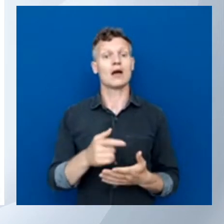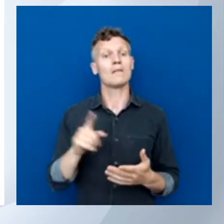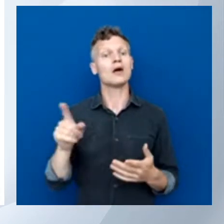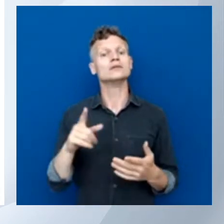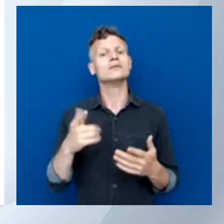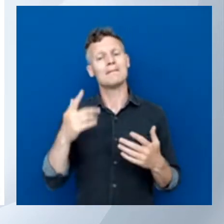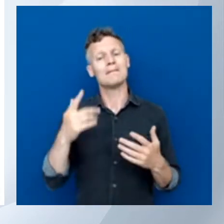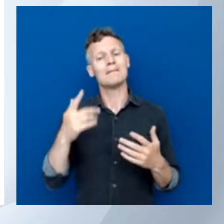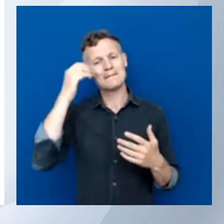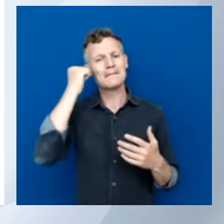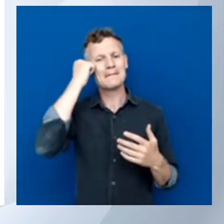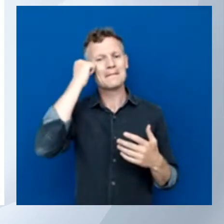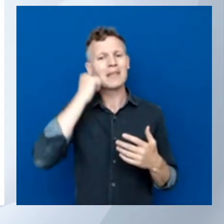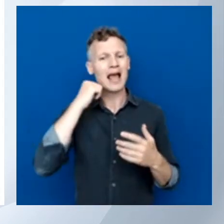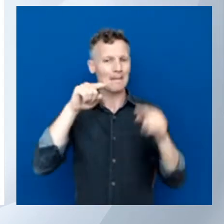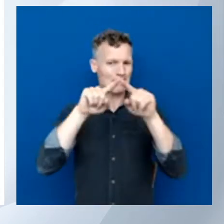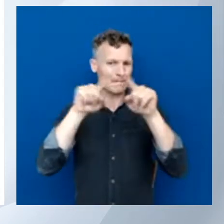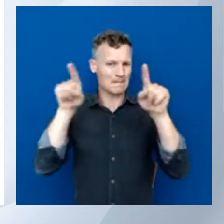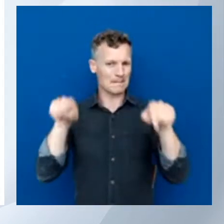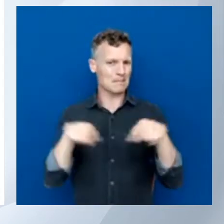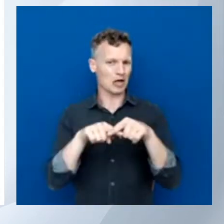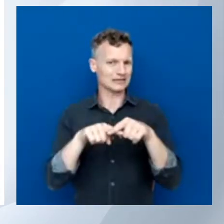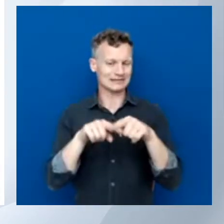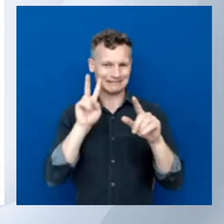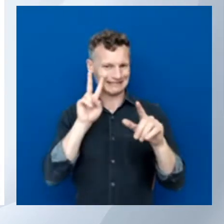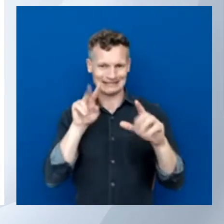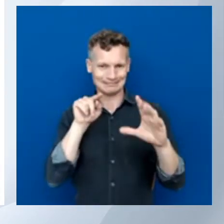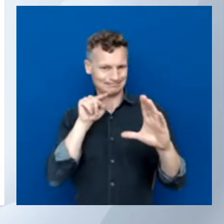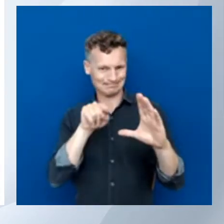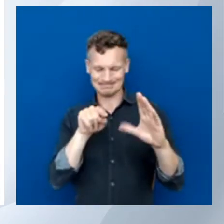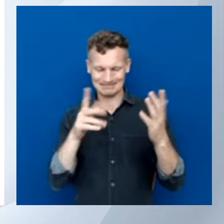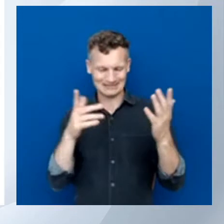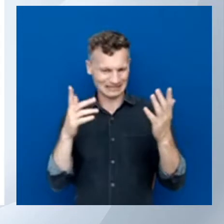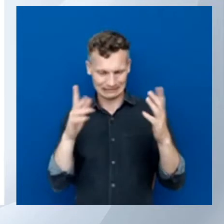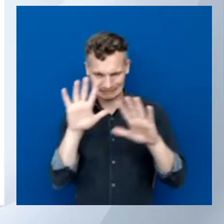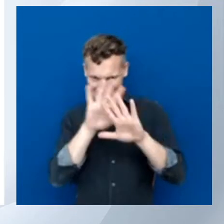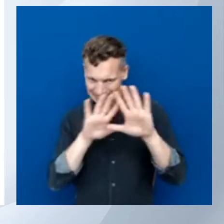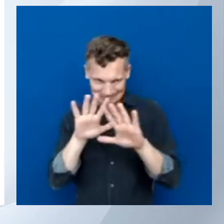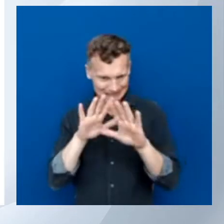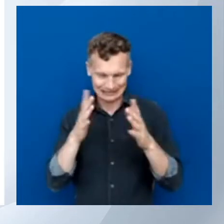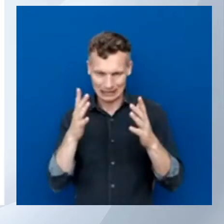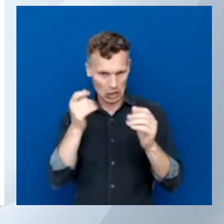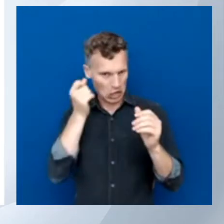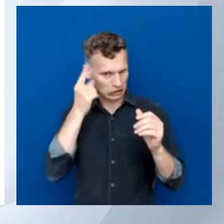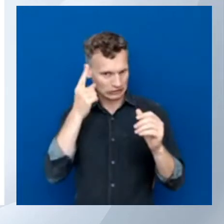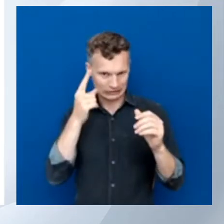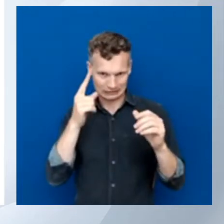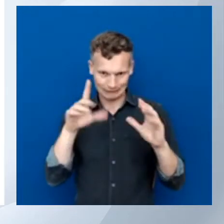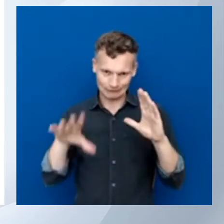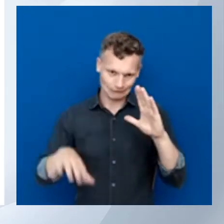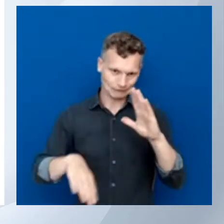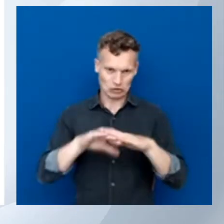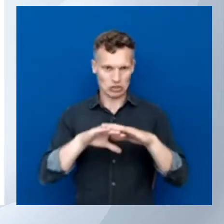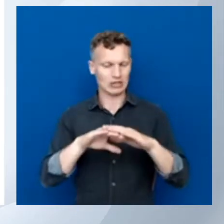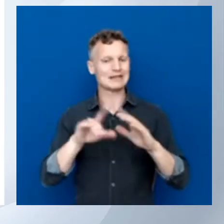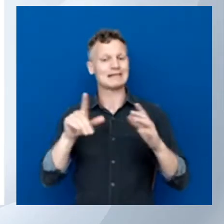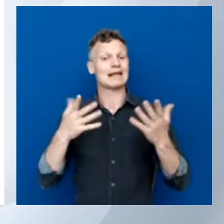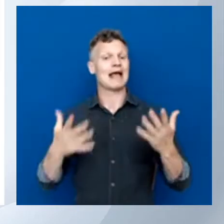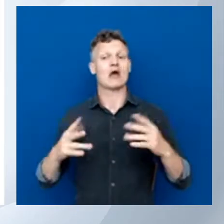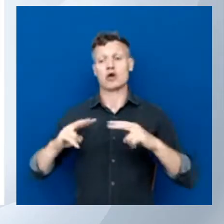are quite difficult to understand. And the research community, for this reason, has created a suite of